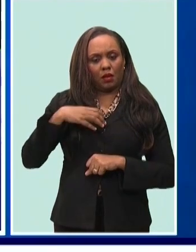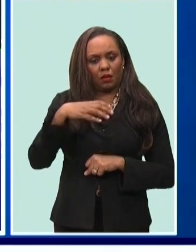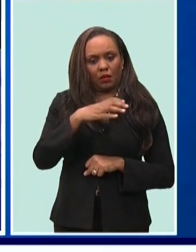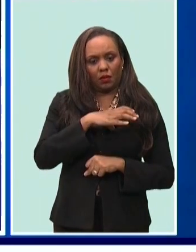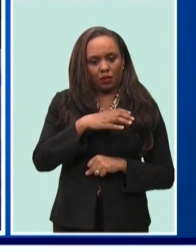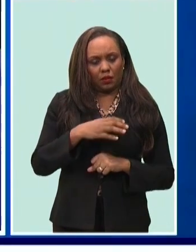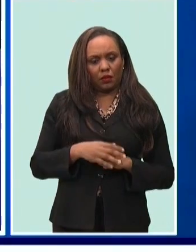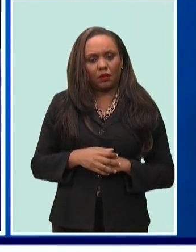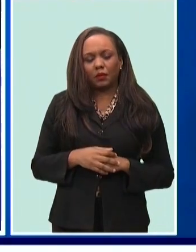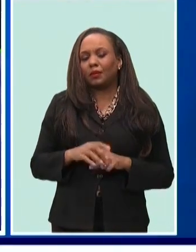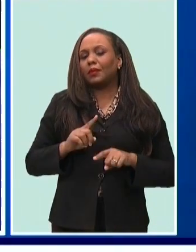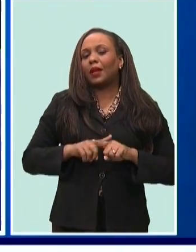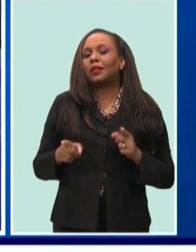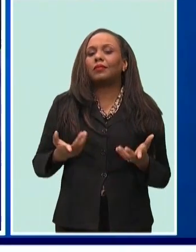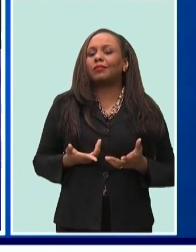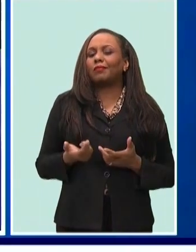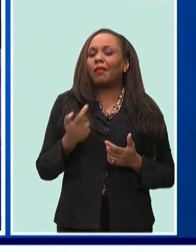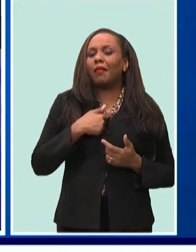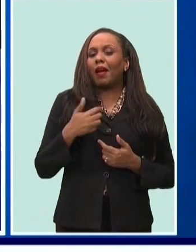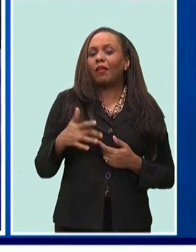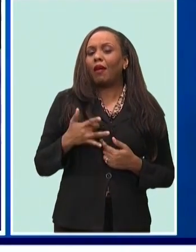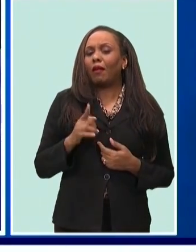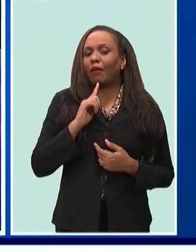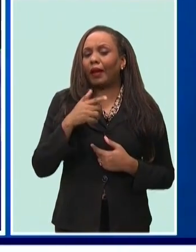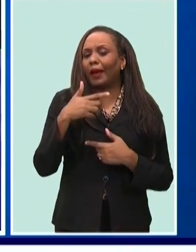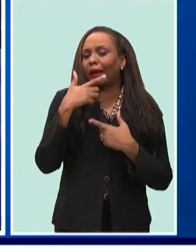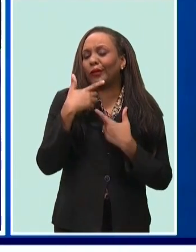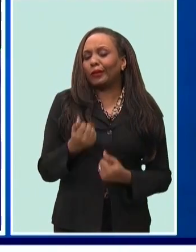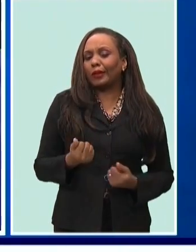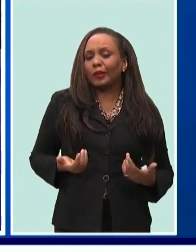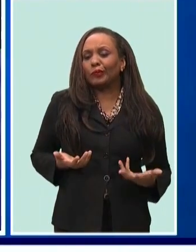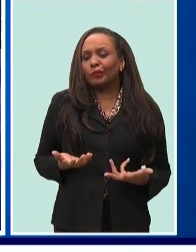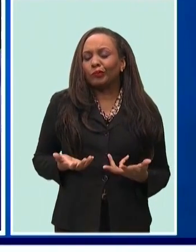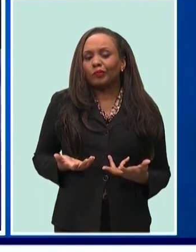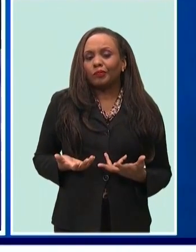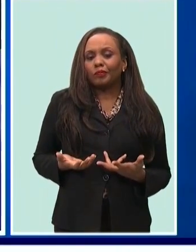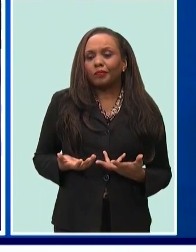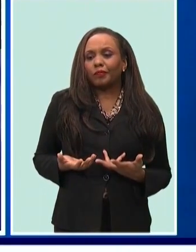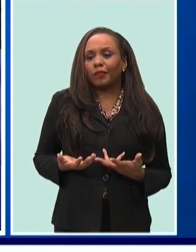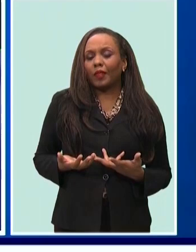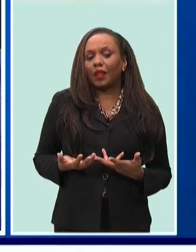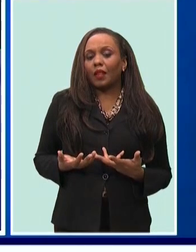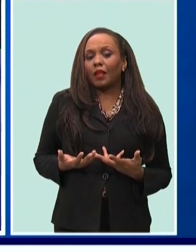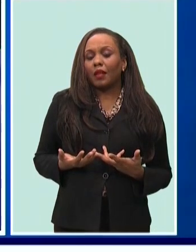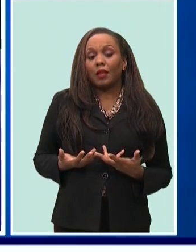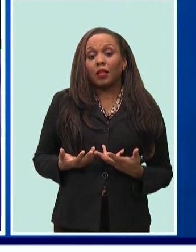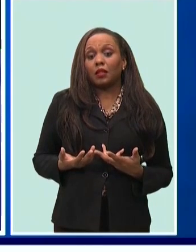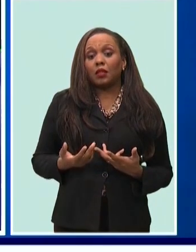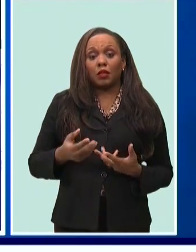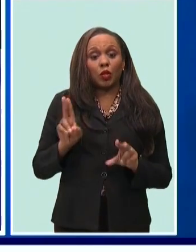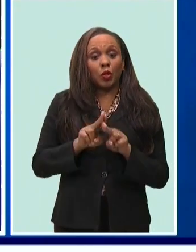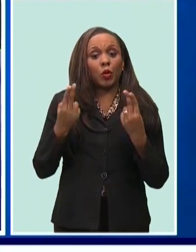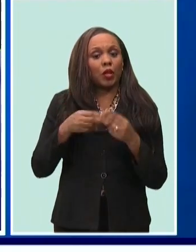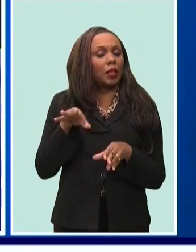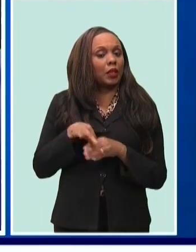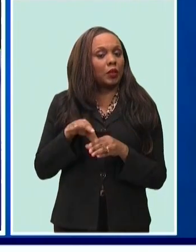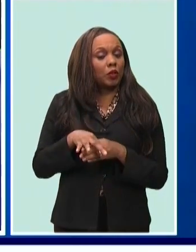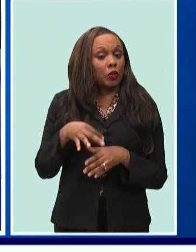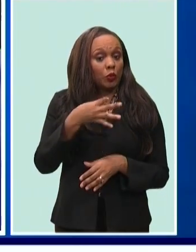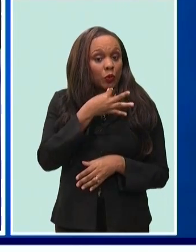I find it quite interesting that this letter will come weeks before a union election relating to a matter